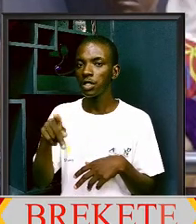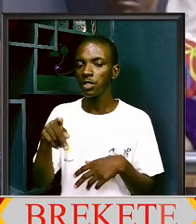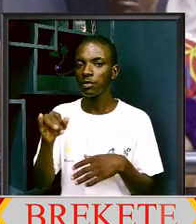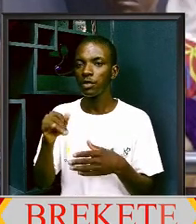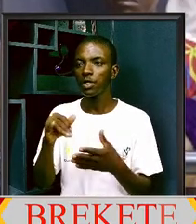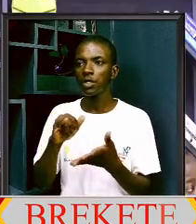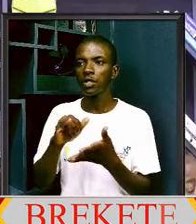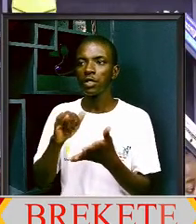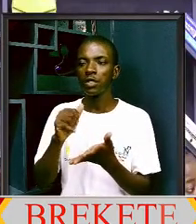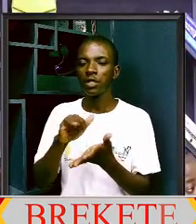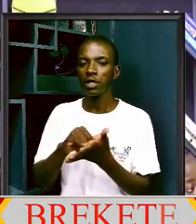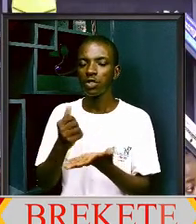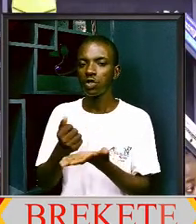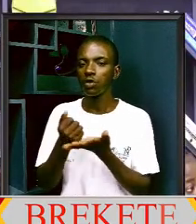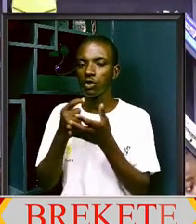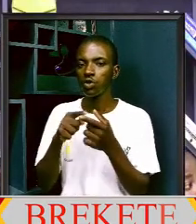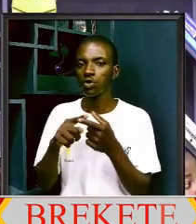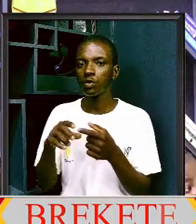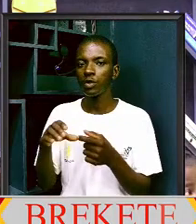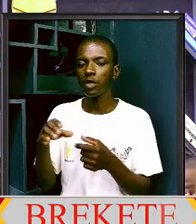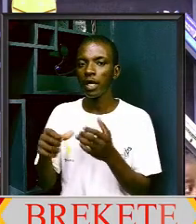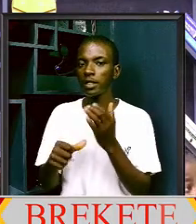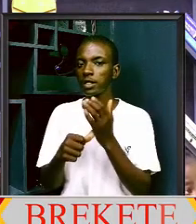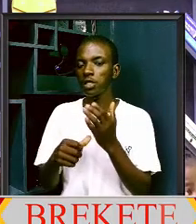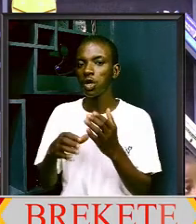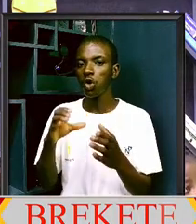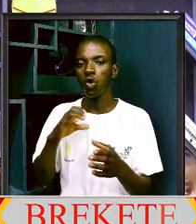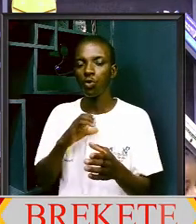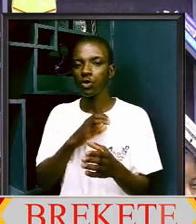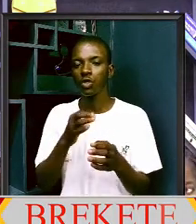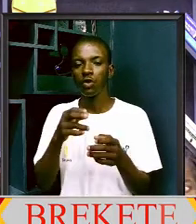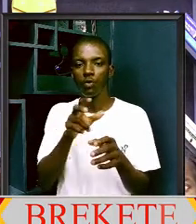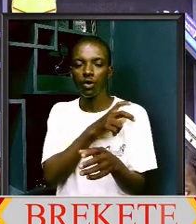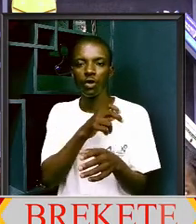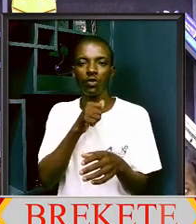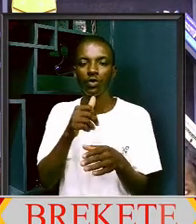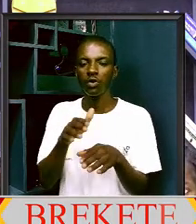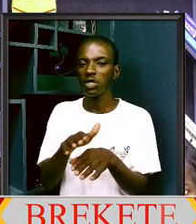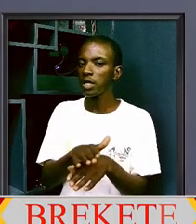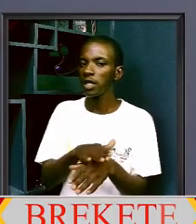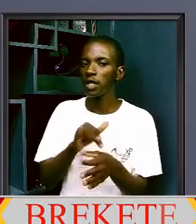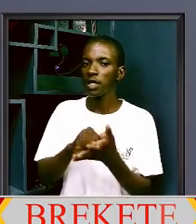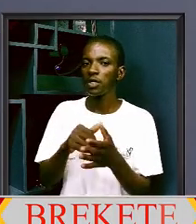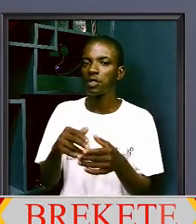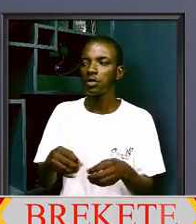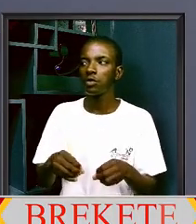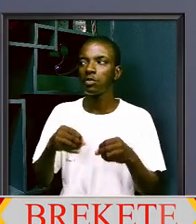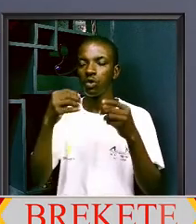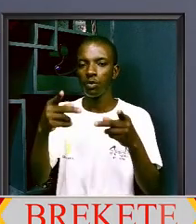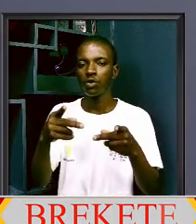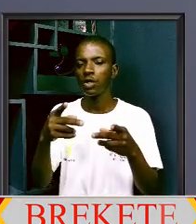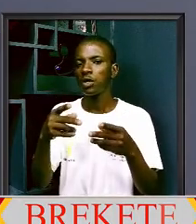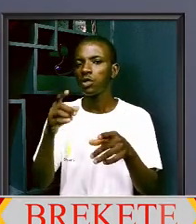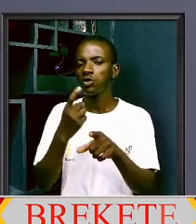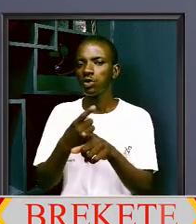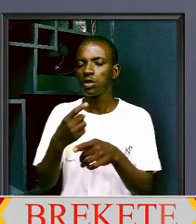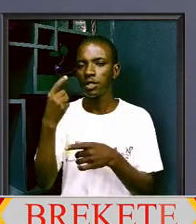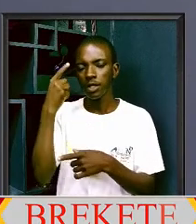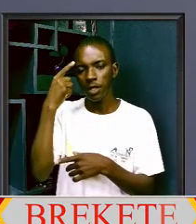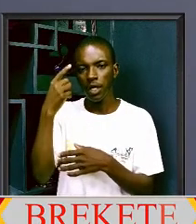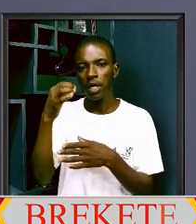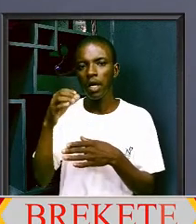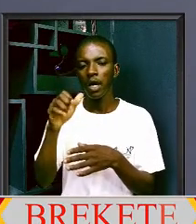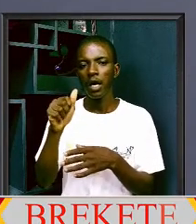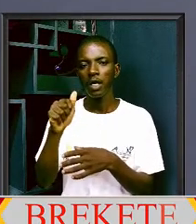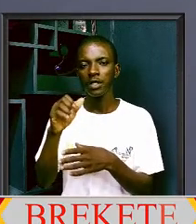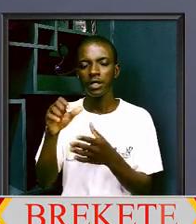supposed to be an assistant assistant Commissioner of police even not be delay delay in promotion imagine a csb